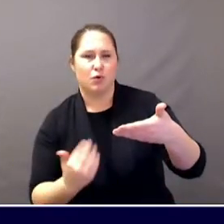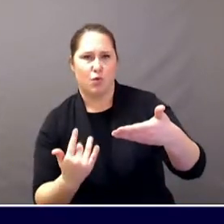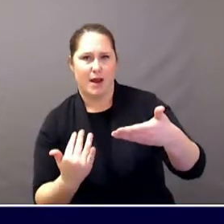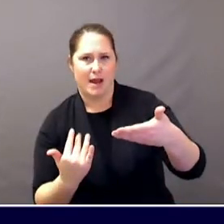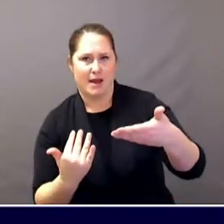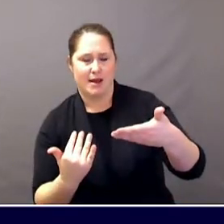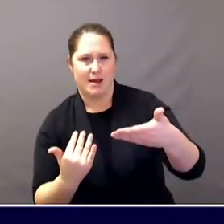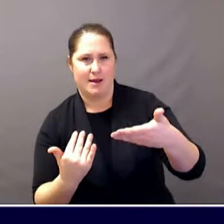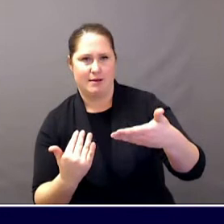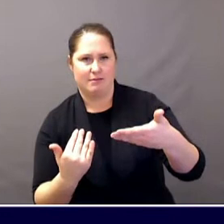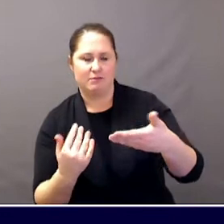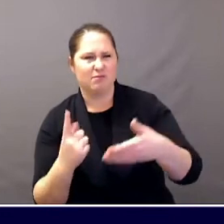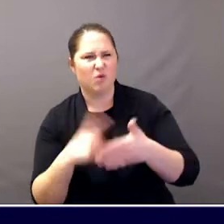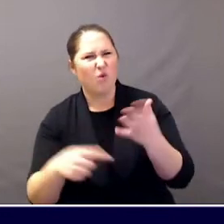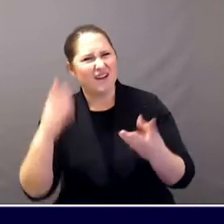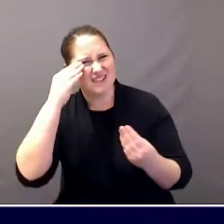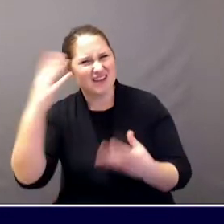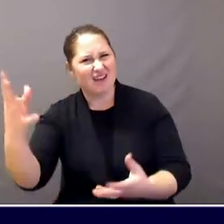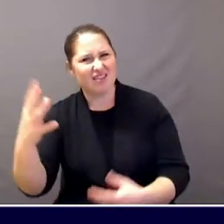and older vaccinated?